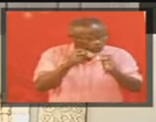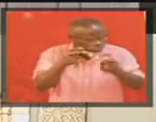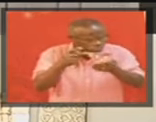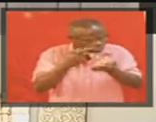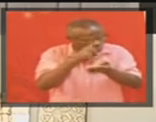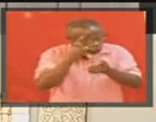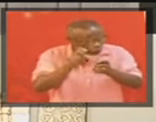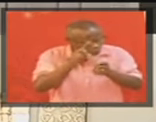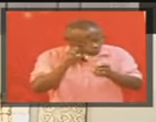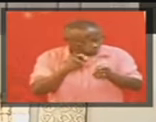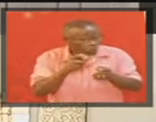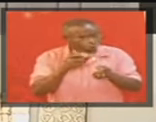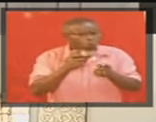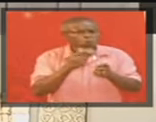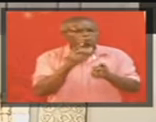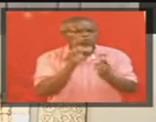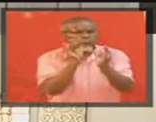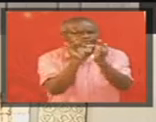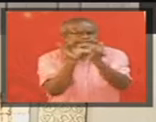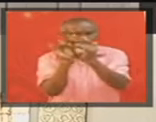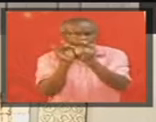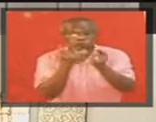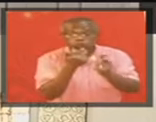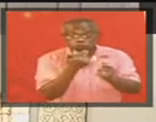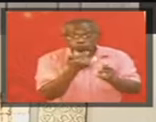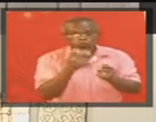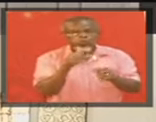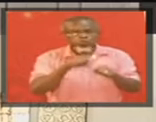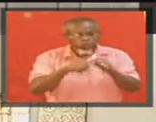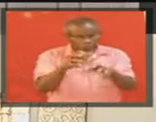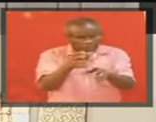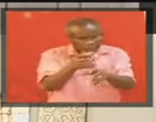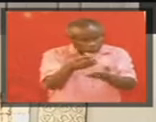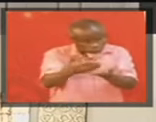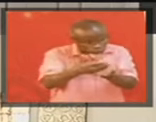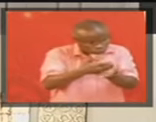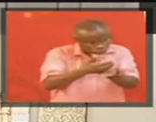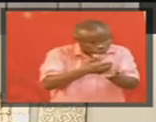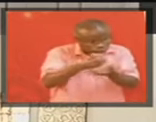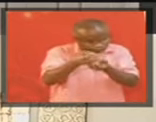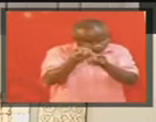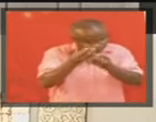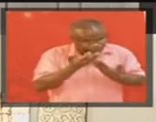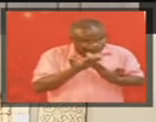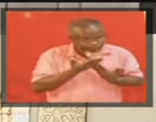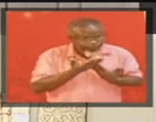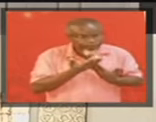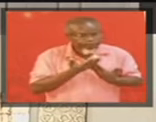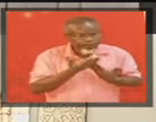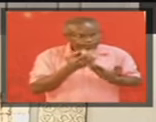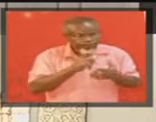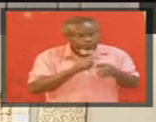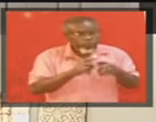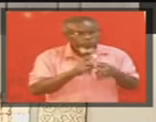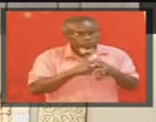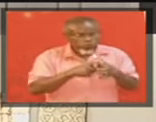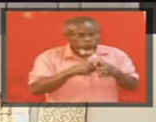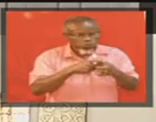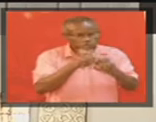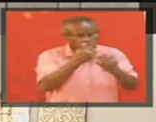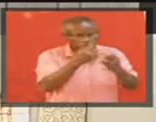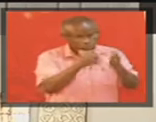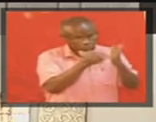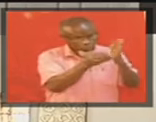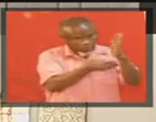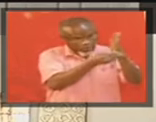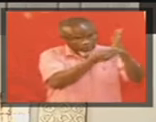infectious. Once that is done and we have that information, we will then create a list of contacts so we can follow